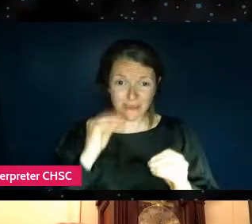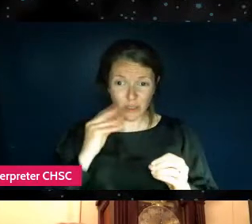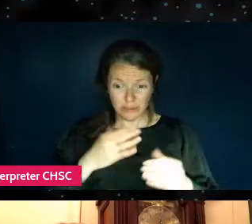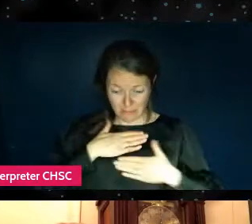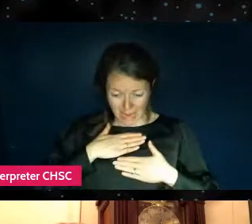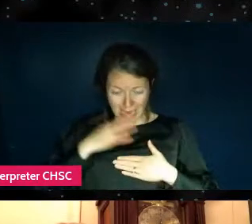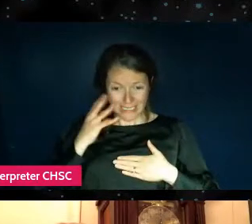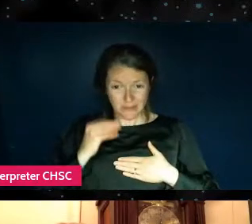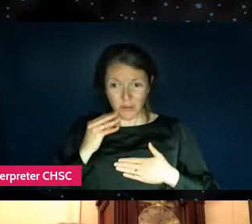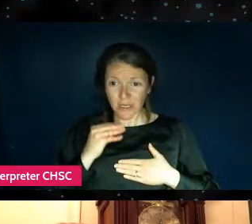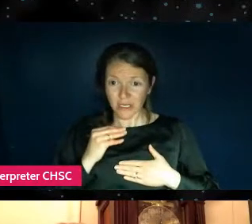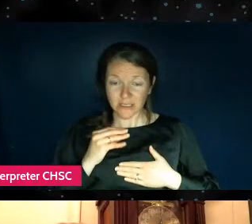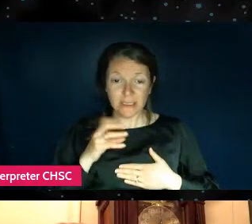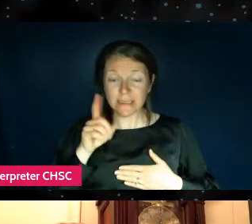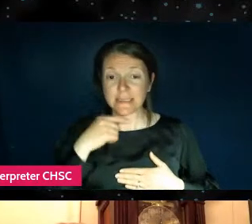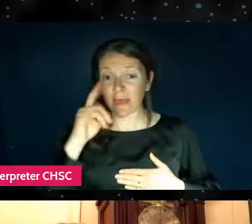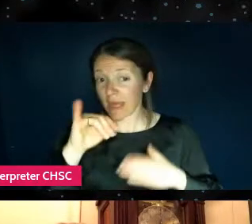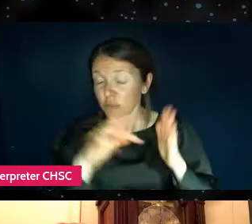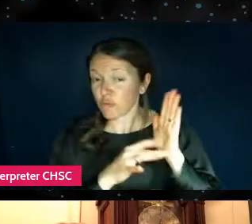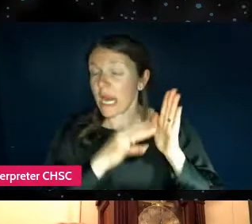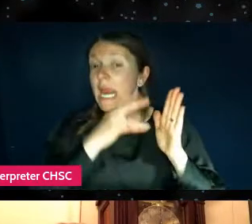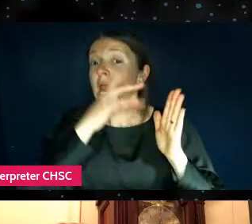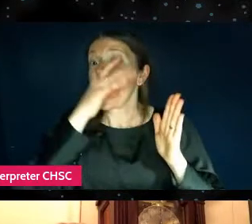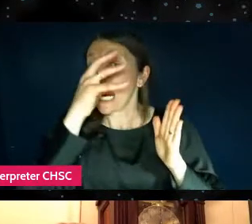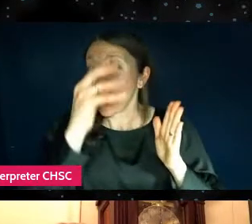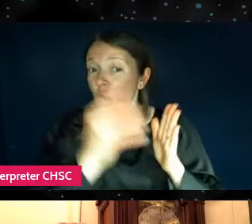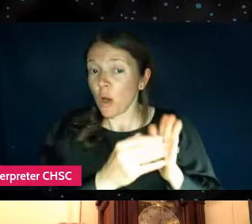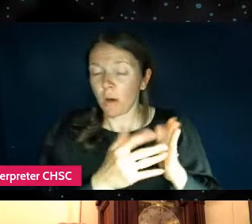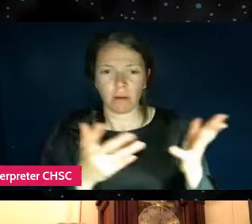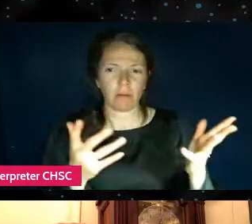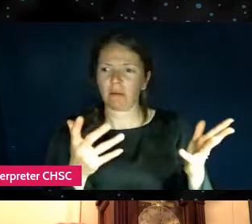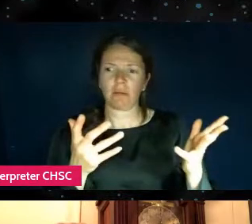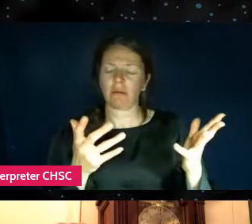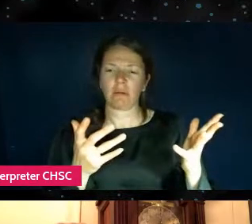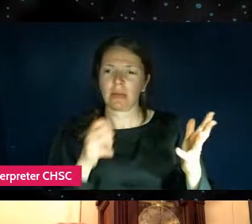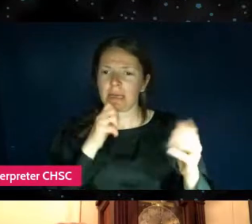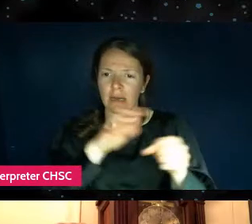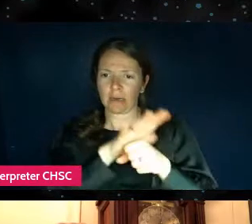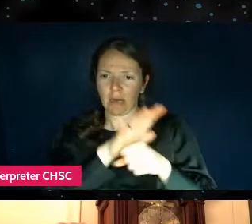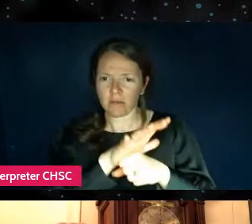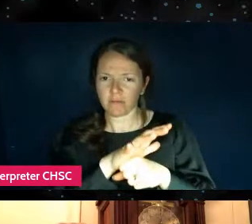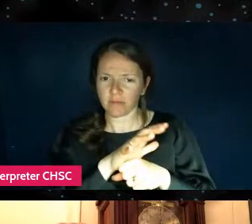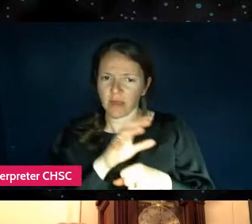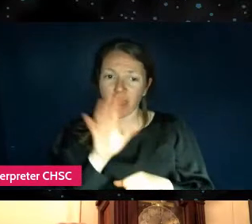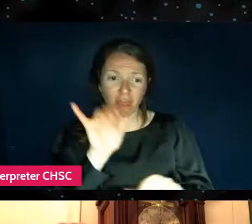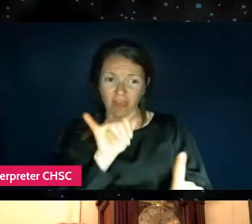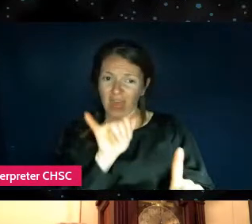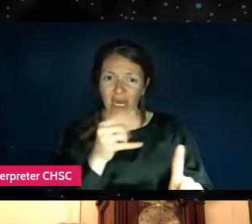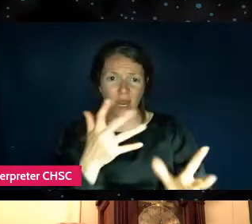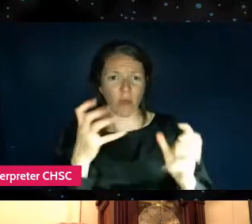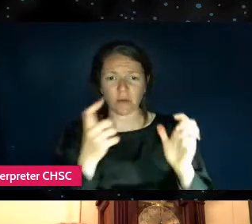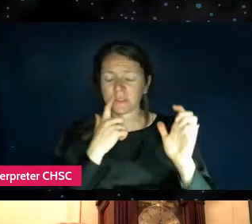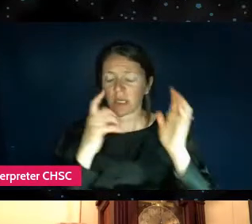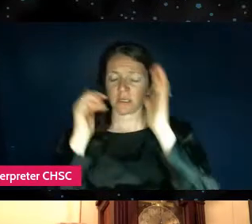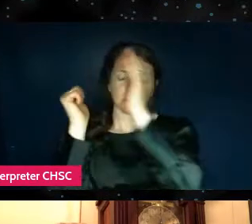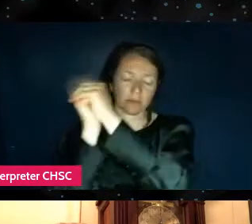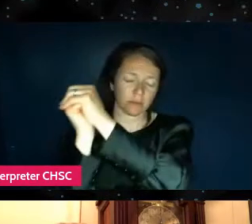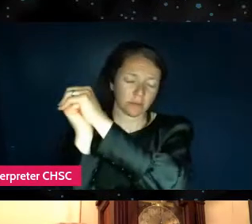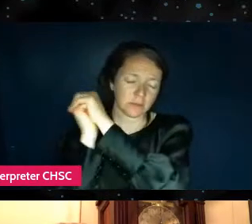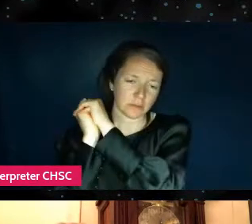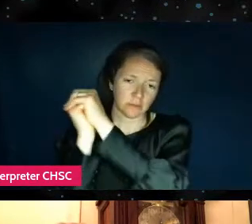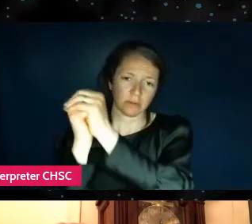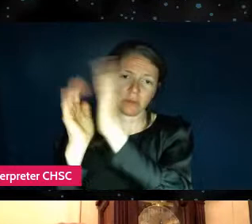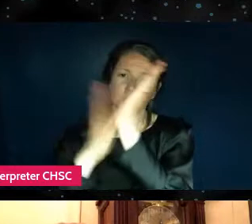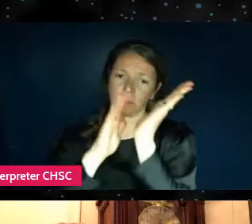say it's rare would be an understatement. So like that, I wanted to just say like kudos to you